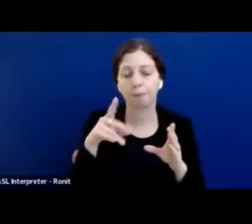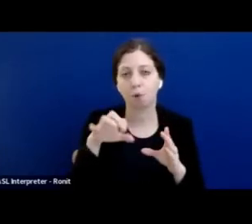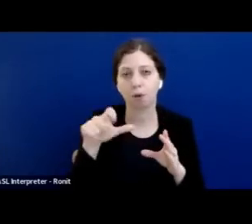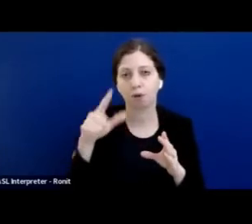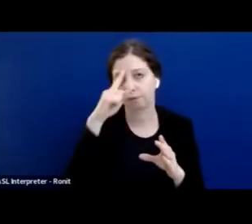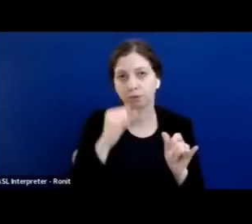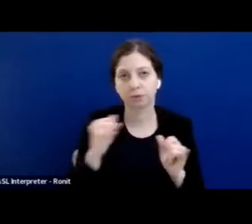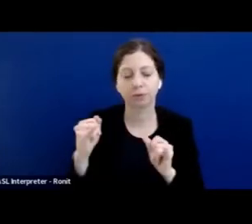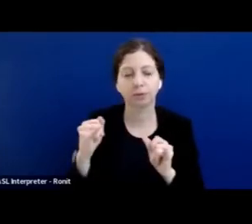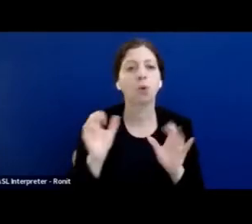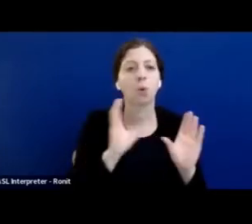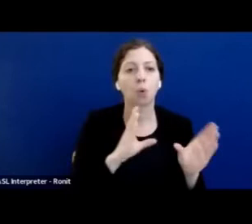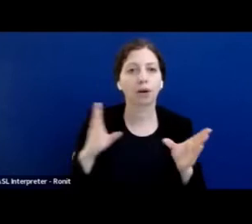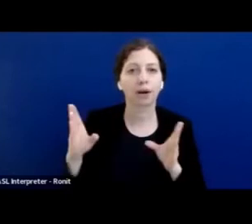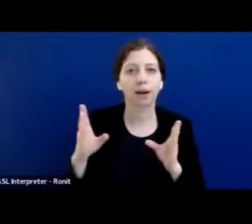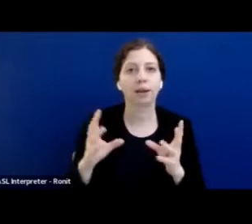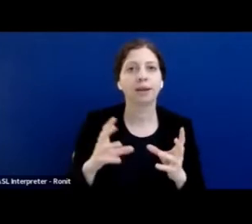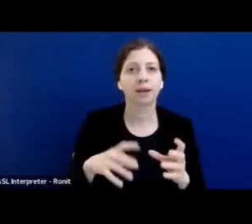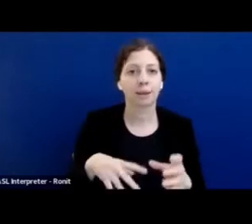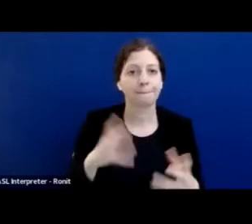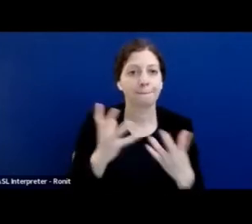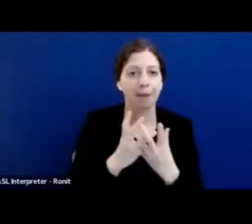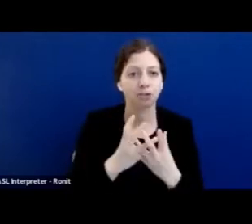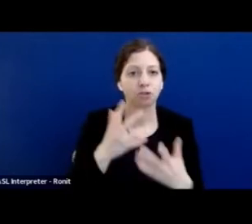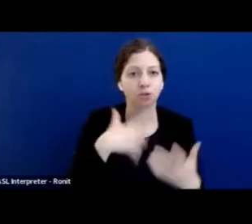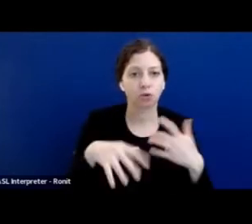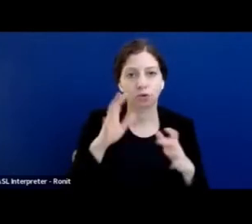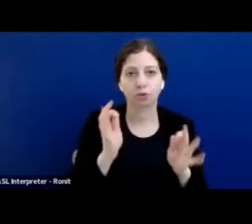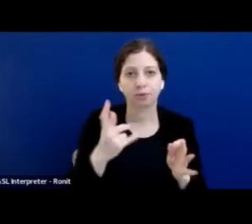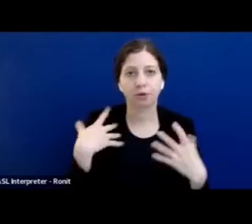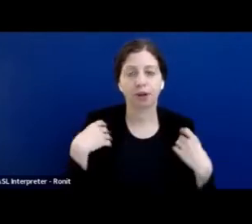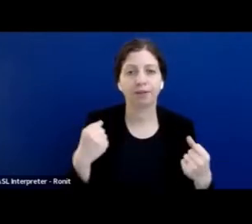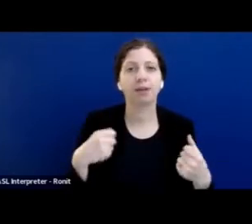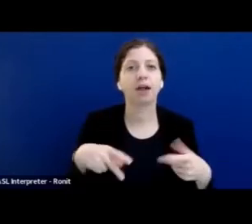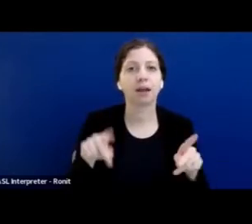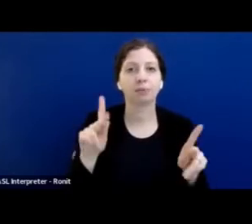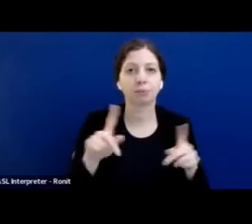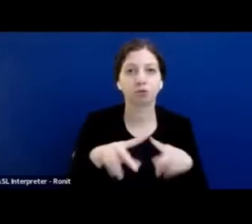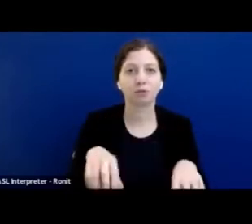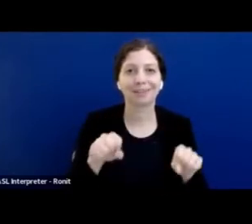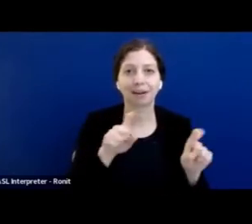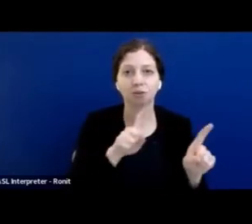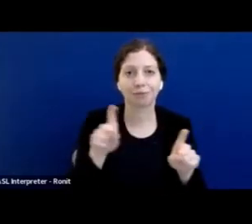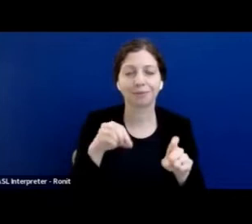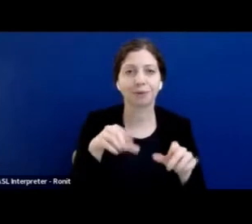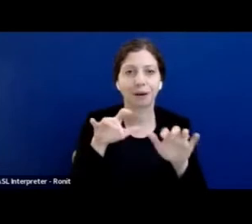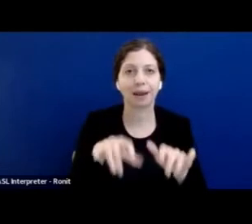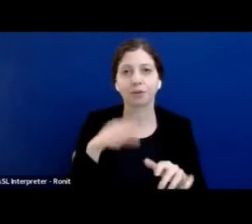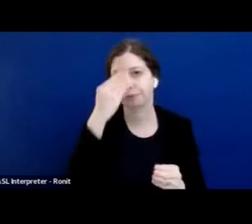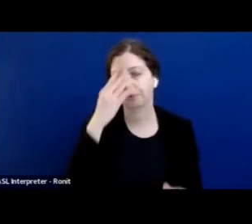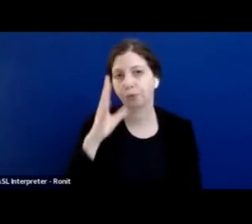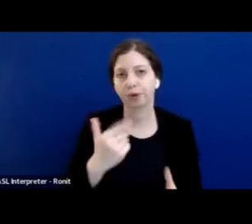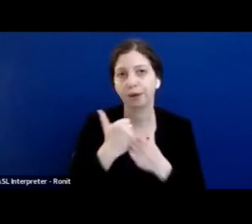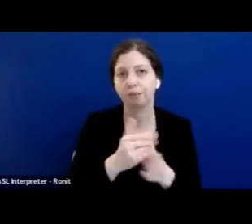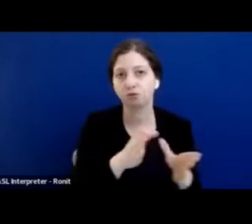organized in a manner that matches social determinants of health and is designed to let people take surveys and enter information that will help direct